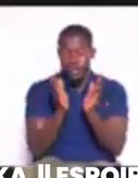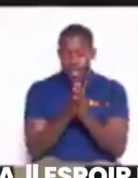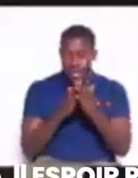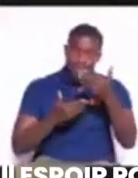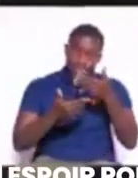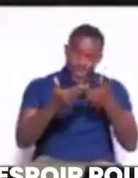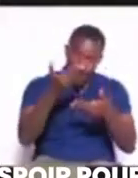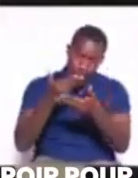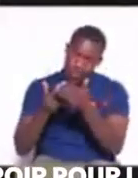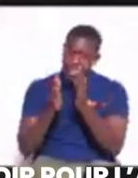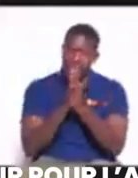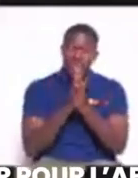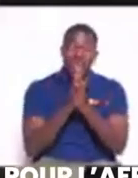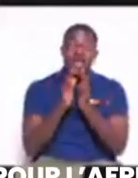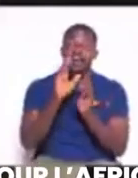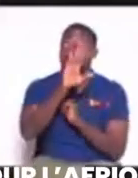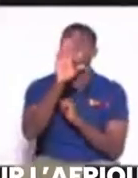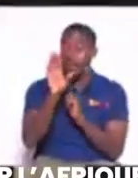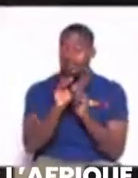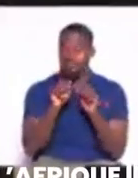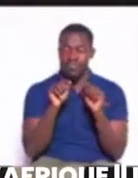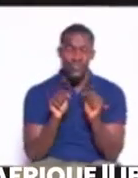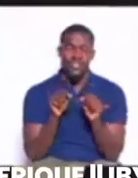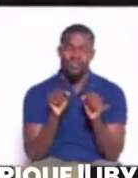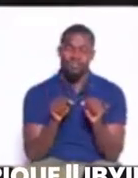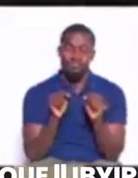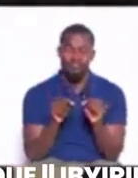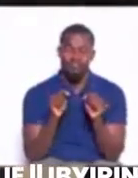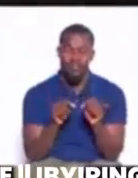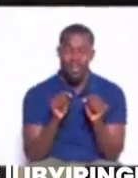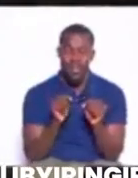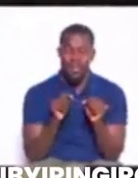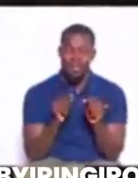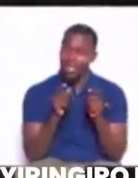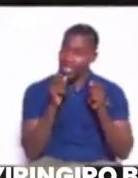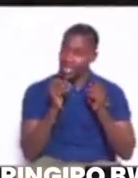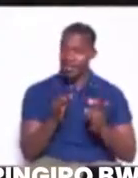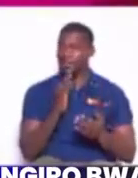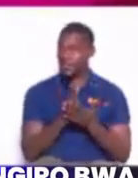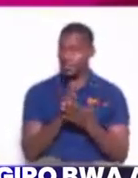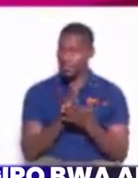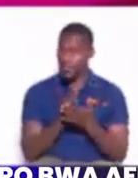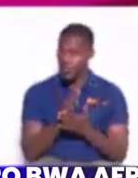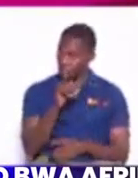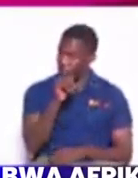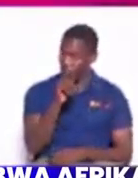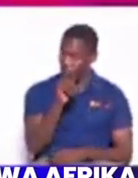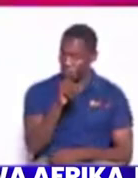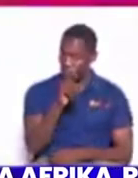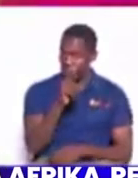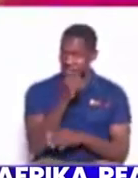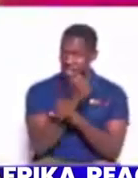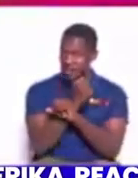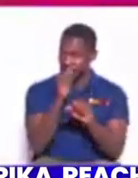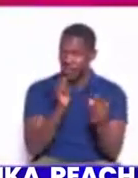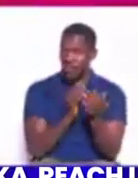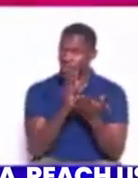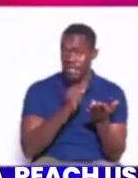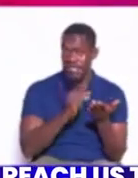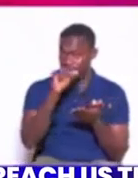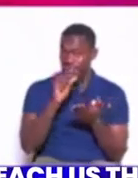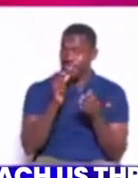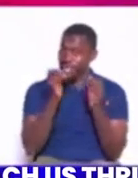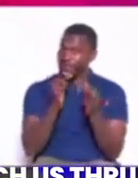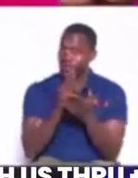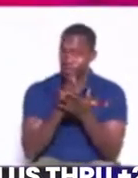tonight. Tonight, if men and women truly were saved by grace, if men and women were truly obedient